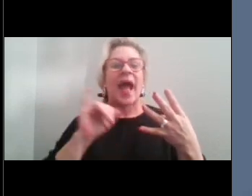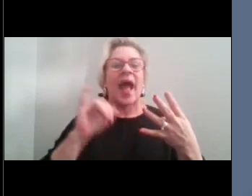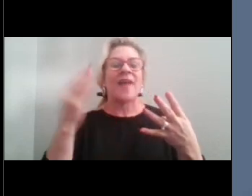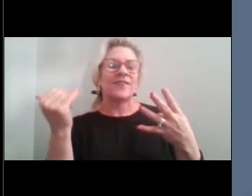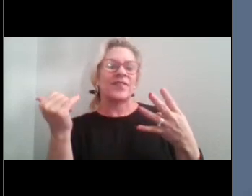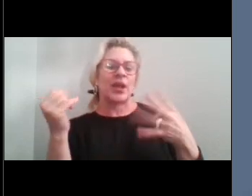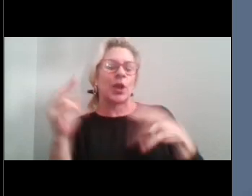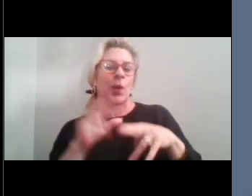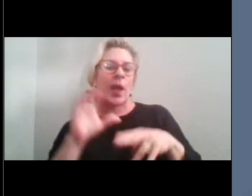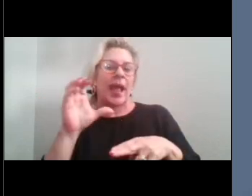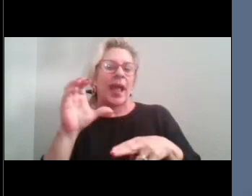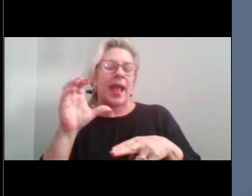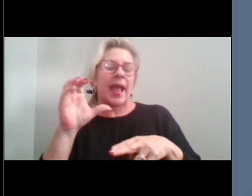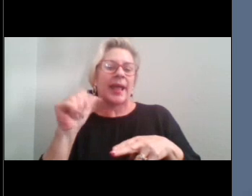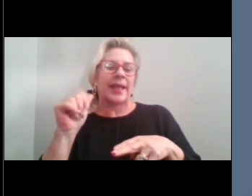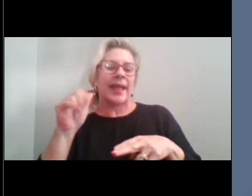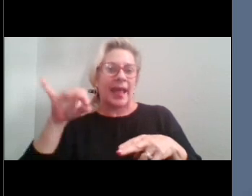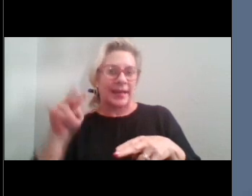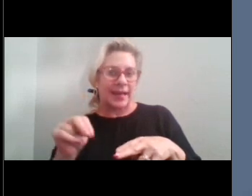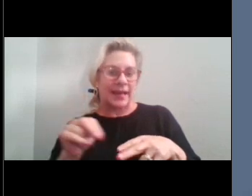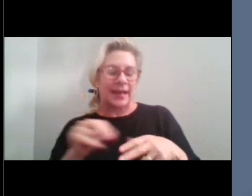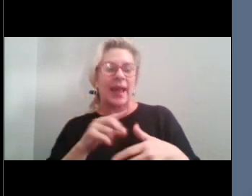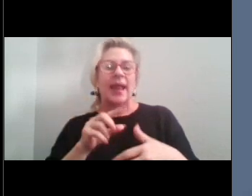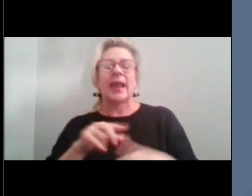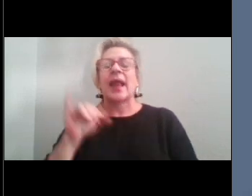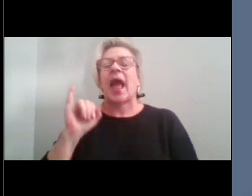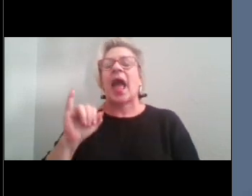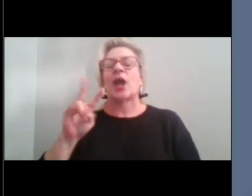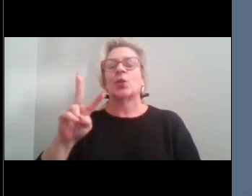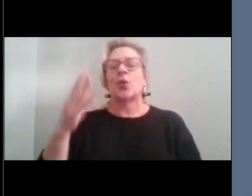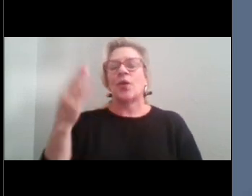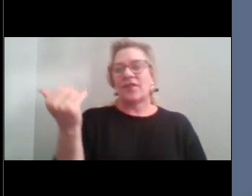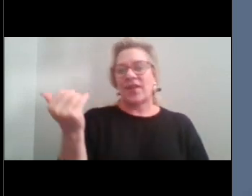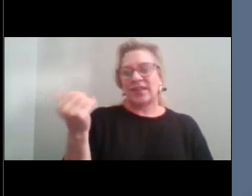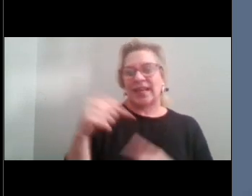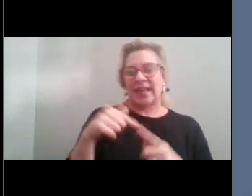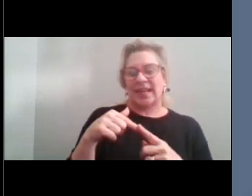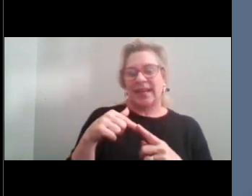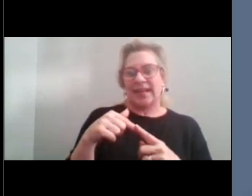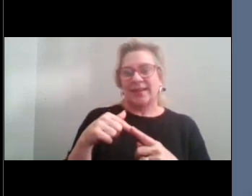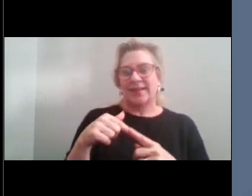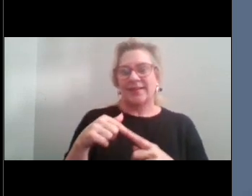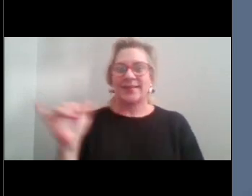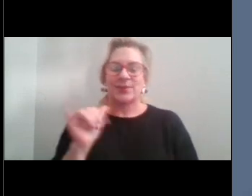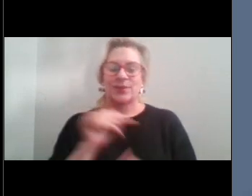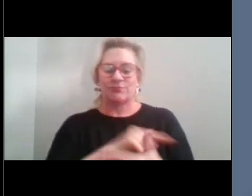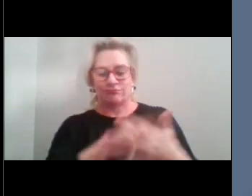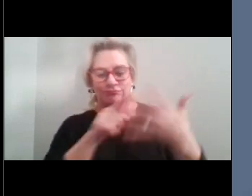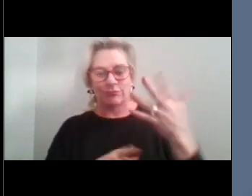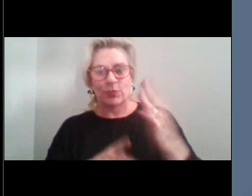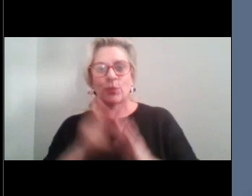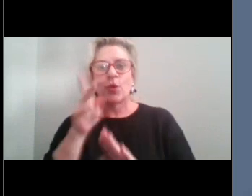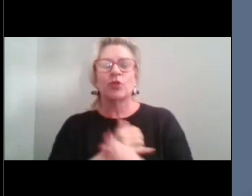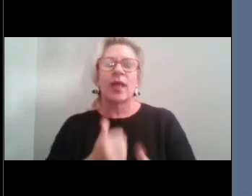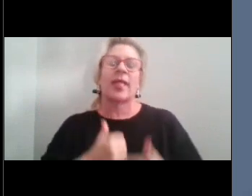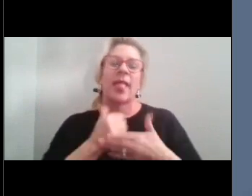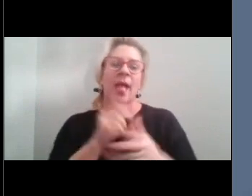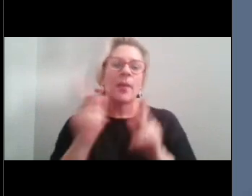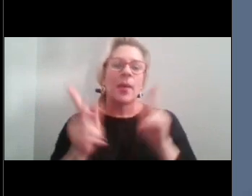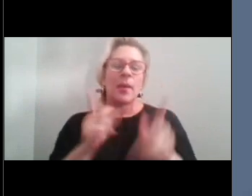Railroad Canyon Road Interchange, and the I-215 Placentia Avenue Interchange. The projects are helping residents